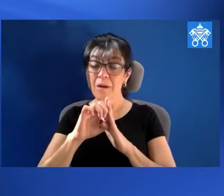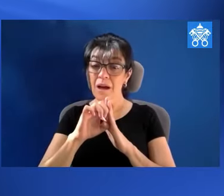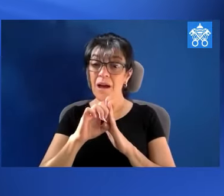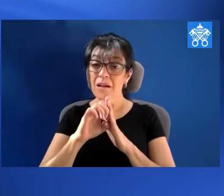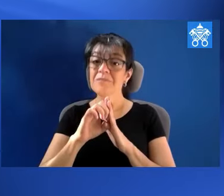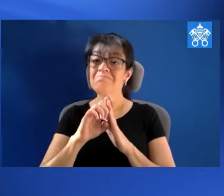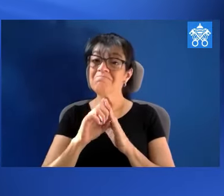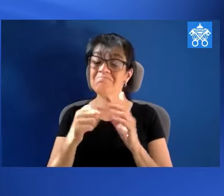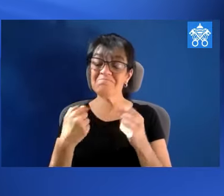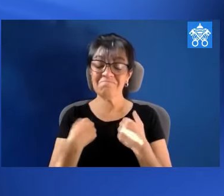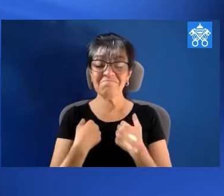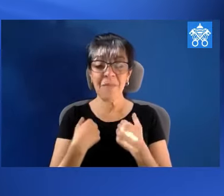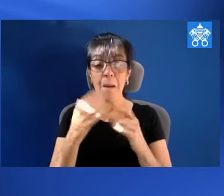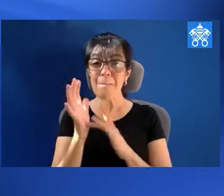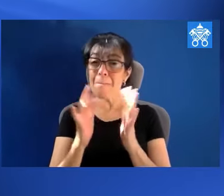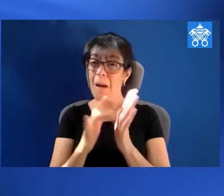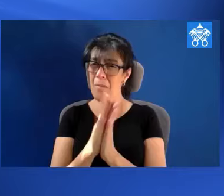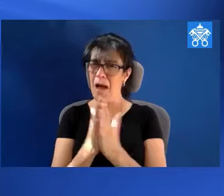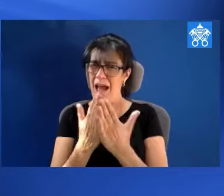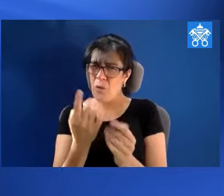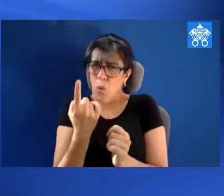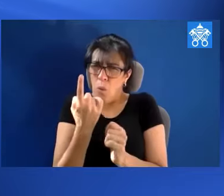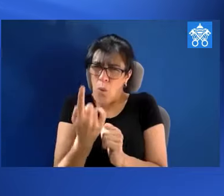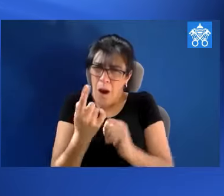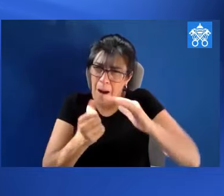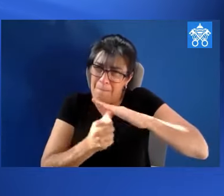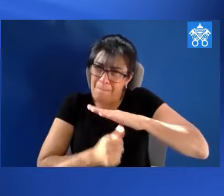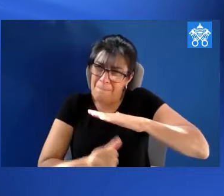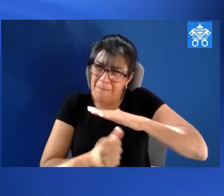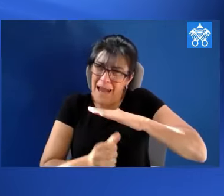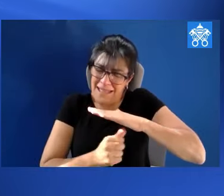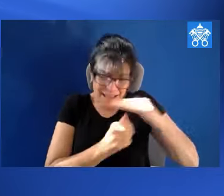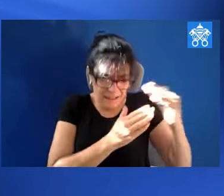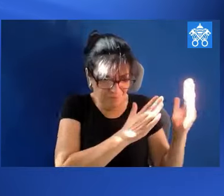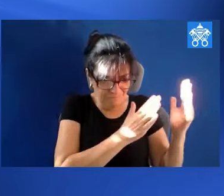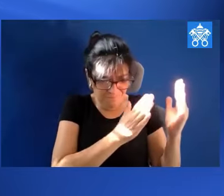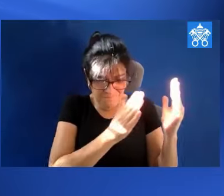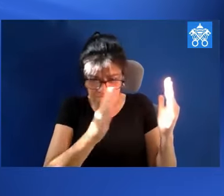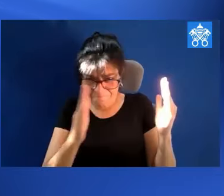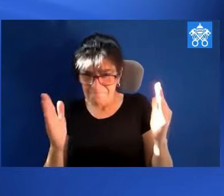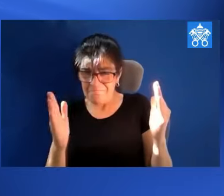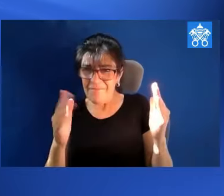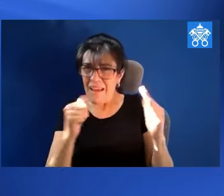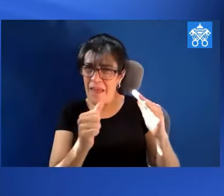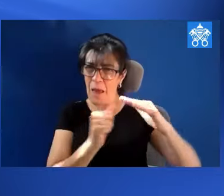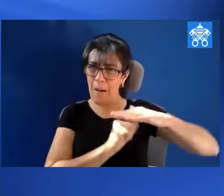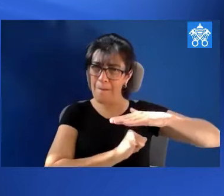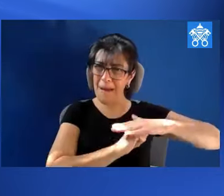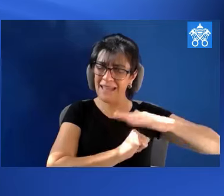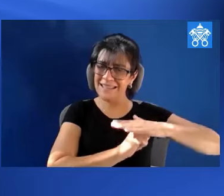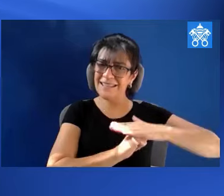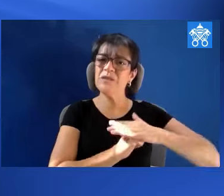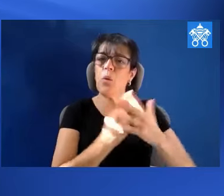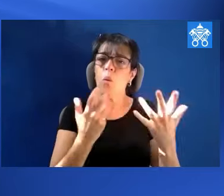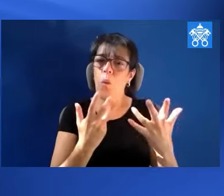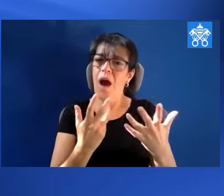the Sacred Scripture too has a fundamental note that accompanies it from the beginning to the end. And this note is